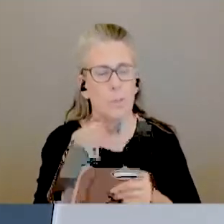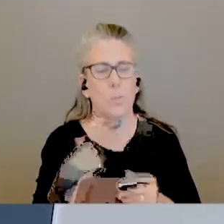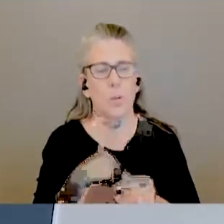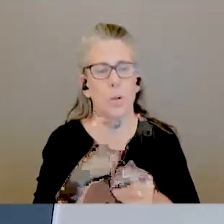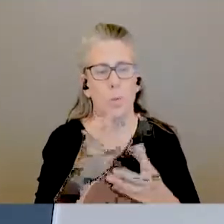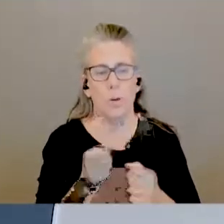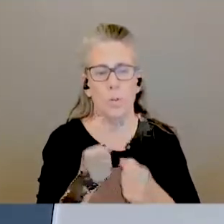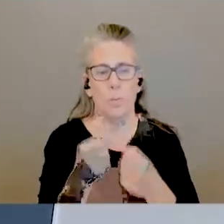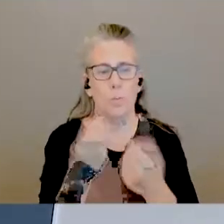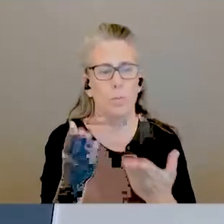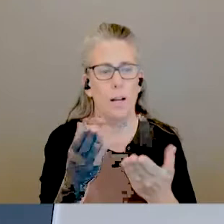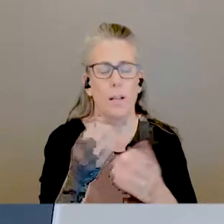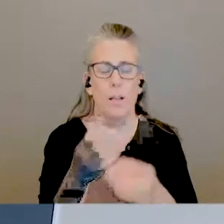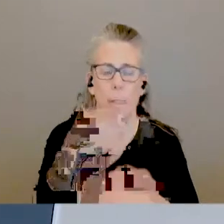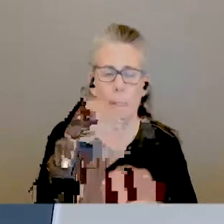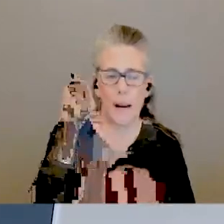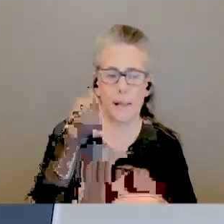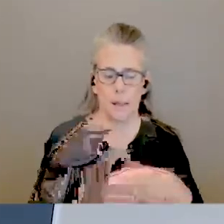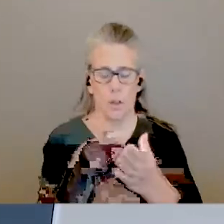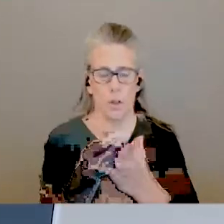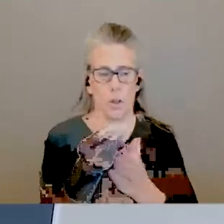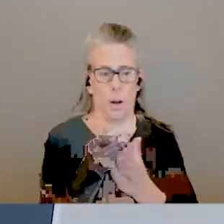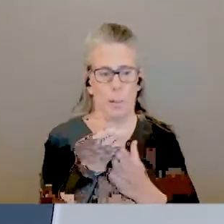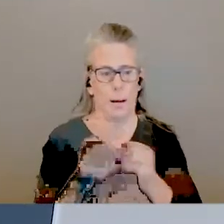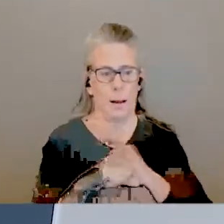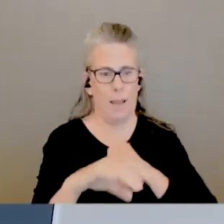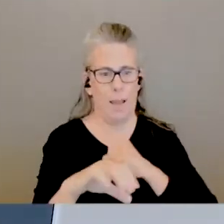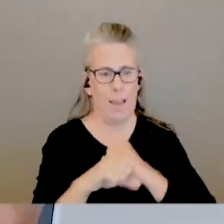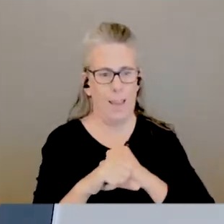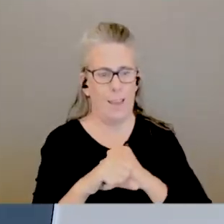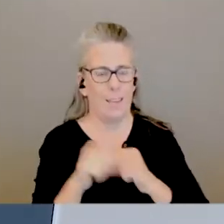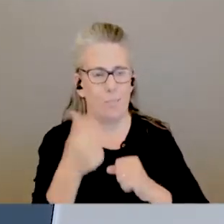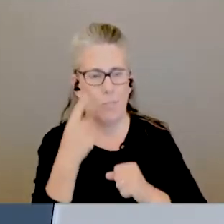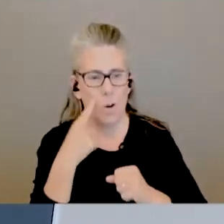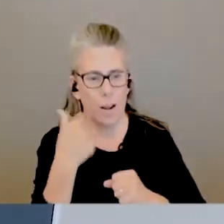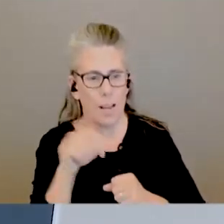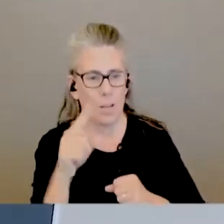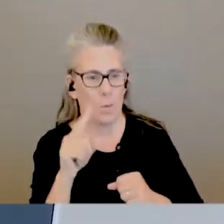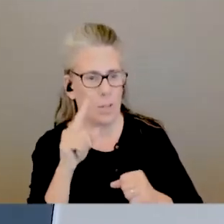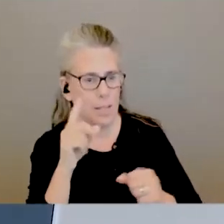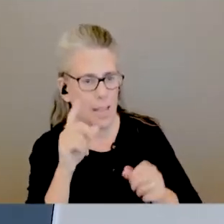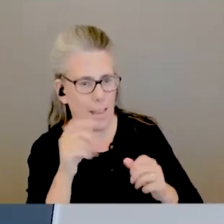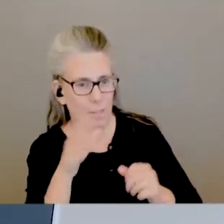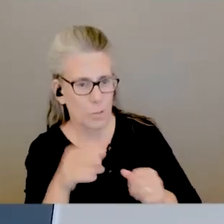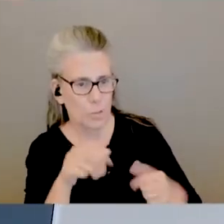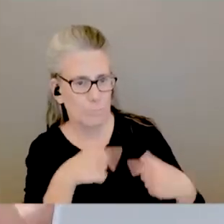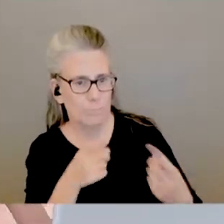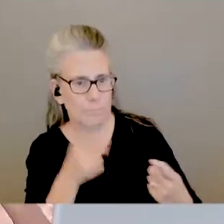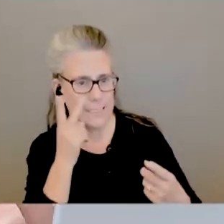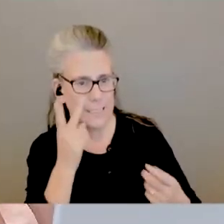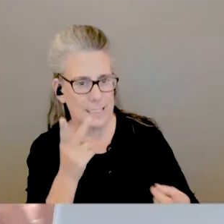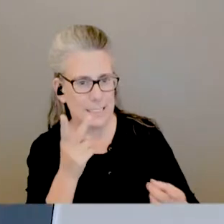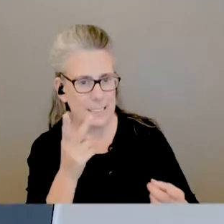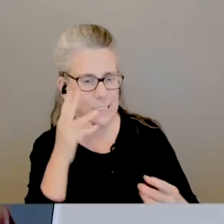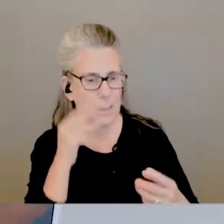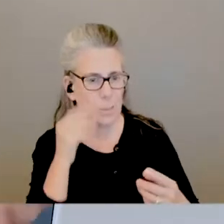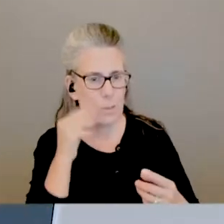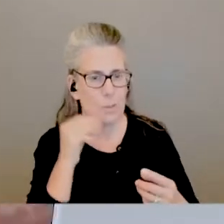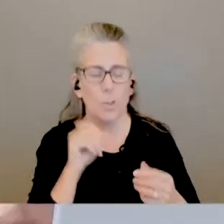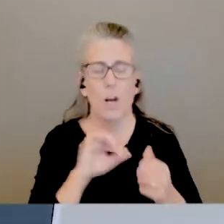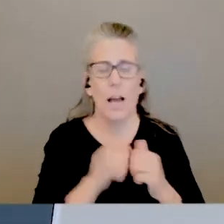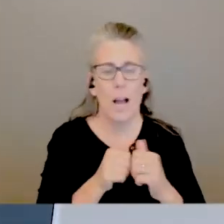experience, or ad immersed entertainment experience. So a lot of folks are looking at Amazon products to reach out to those shoppers who